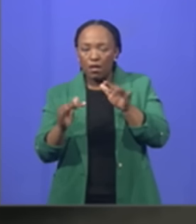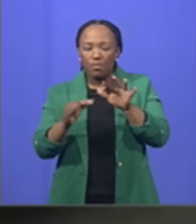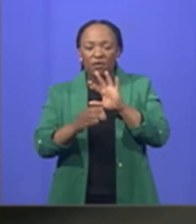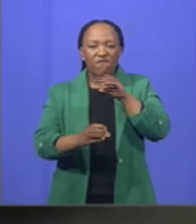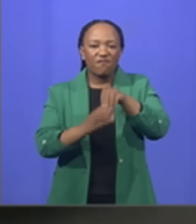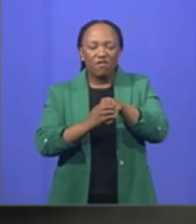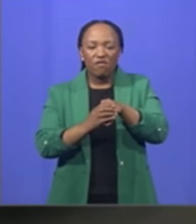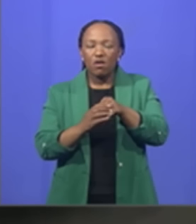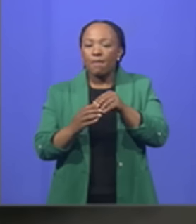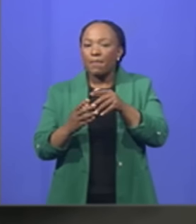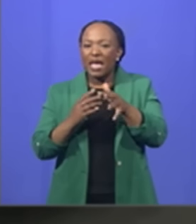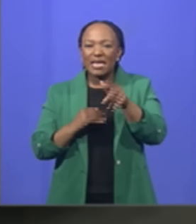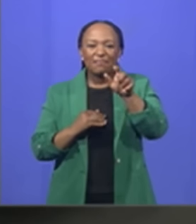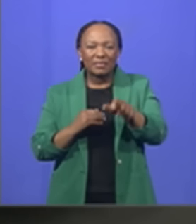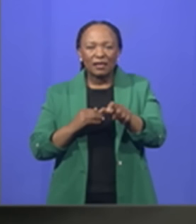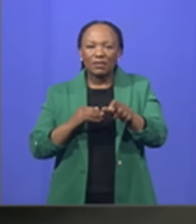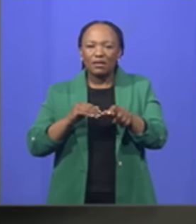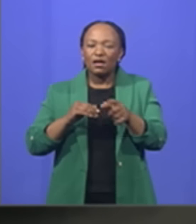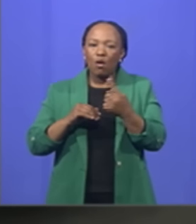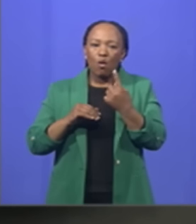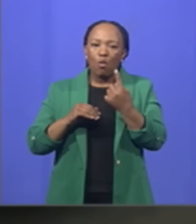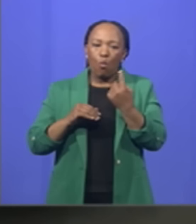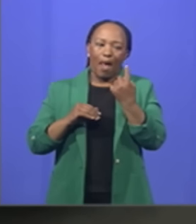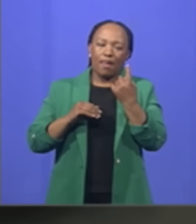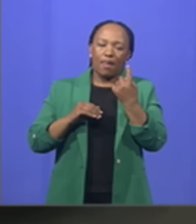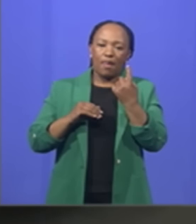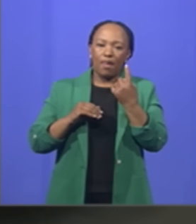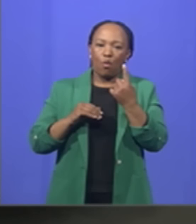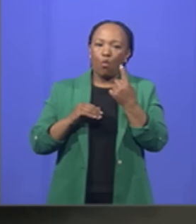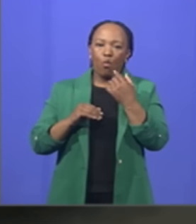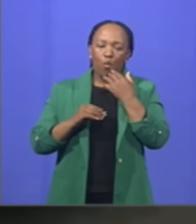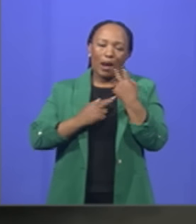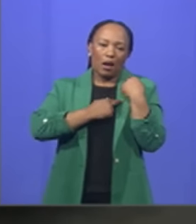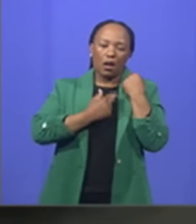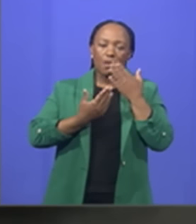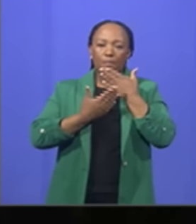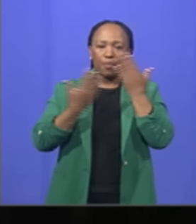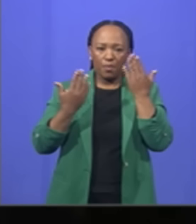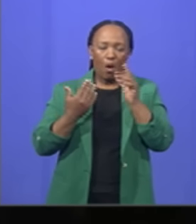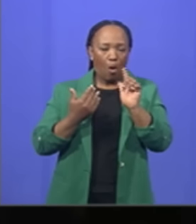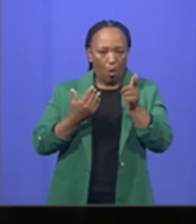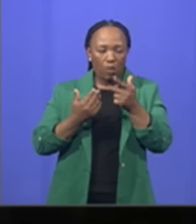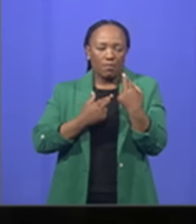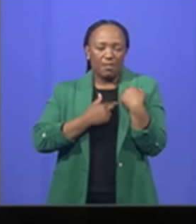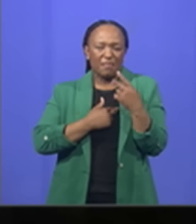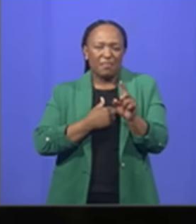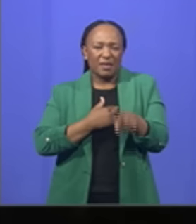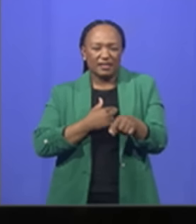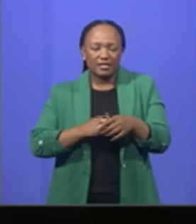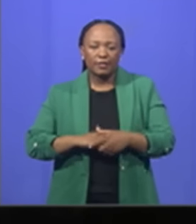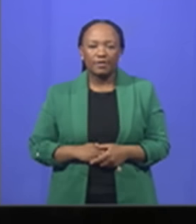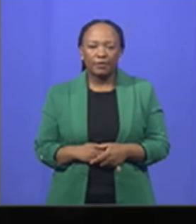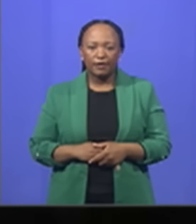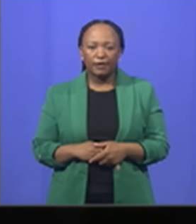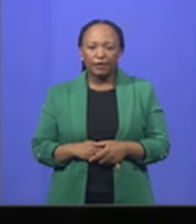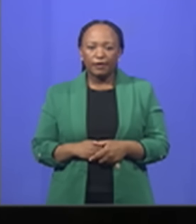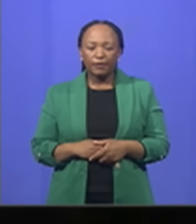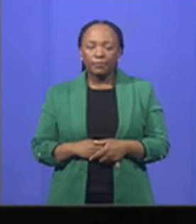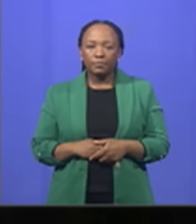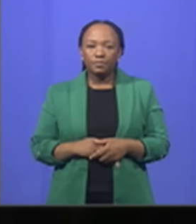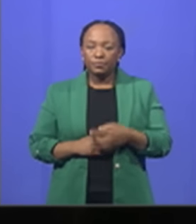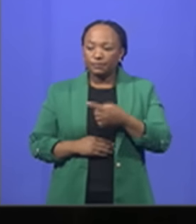must be no individual who's left without this individual being made to account. Kgatelelo ga e sa tšwa fela ka mokgahlo